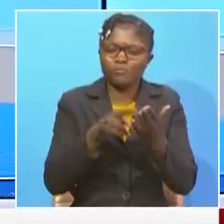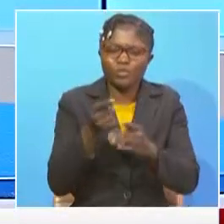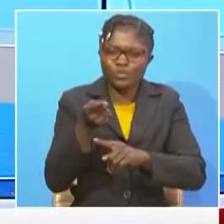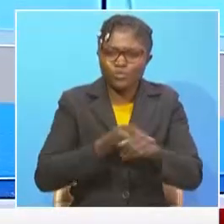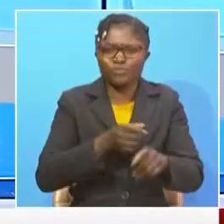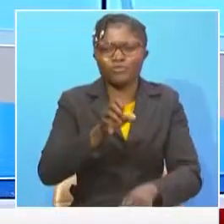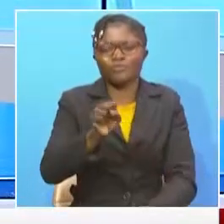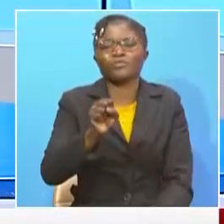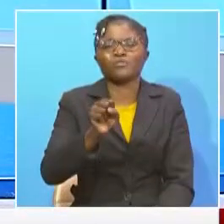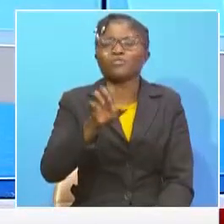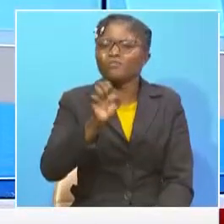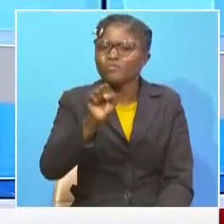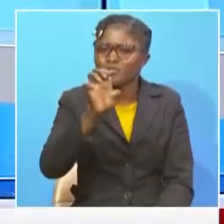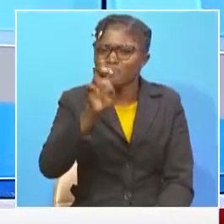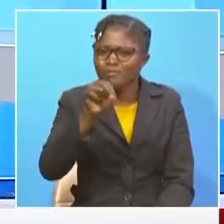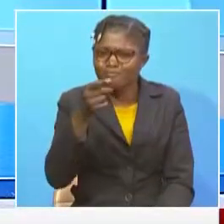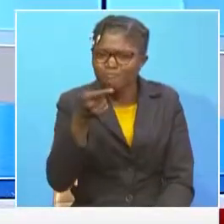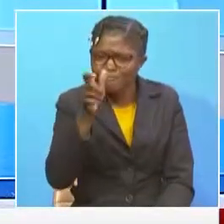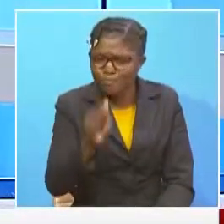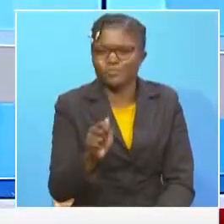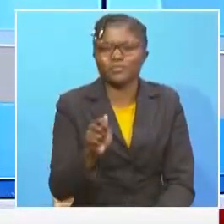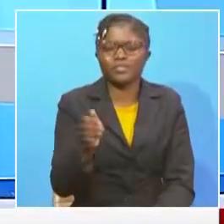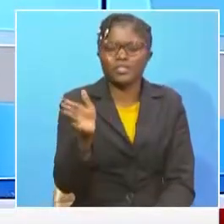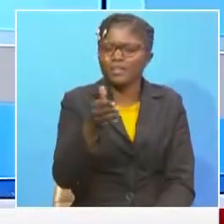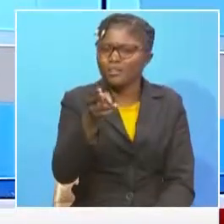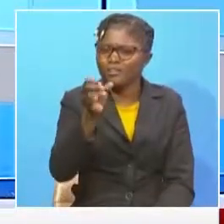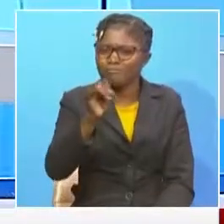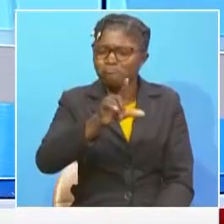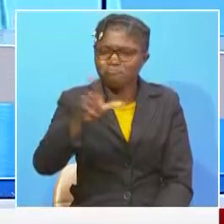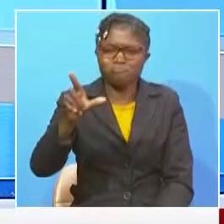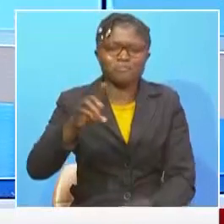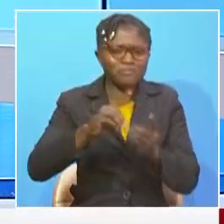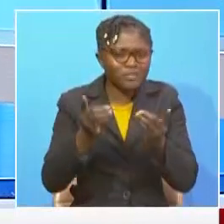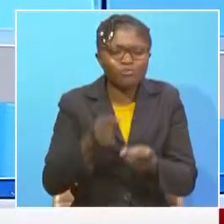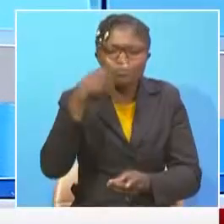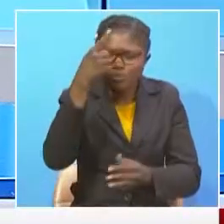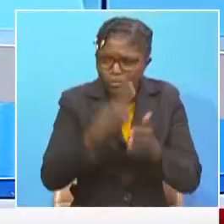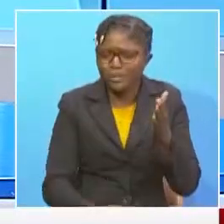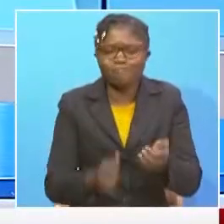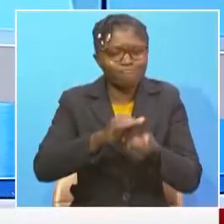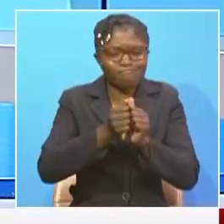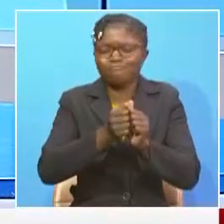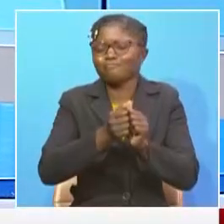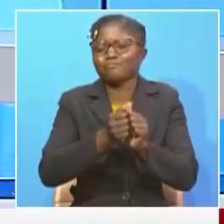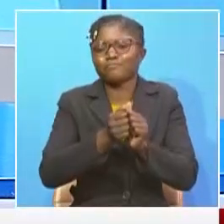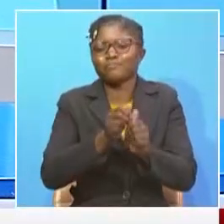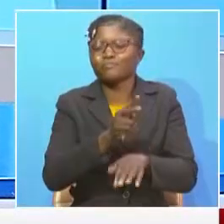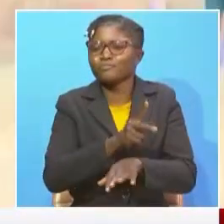Sengahill that Sechangwa made the appeal after officiating at a local football match in the area.